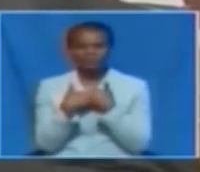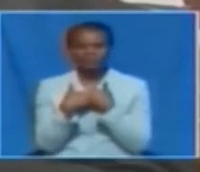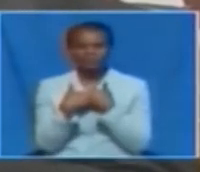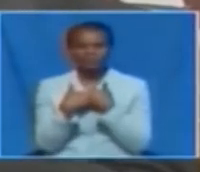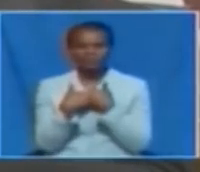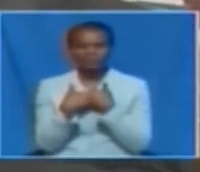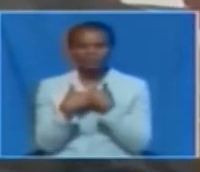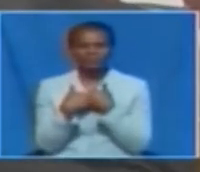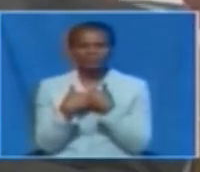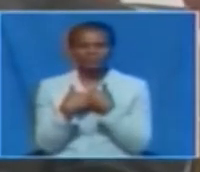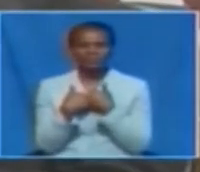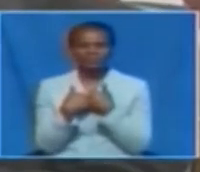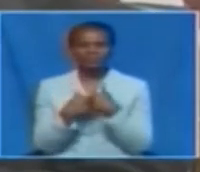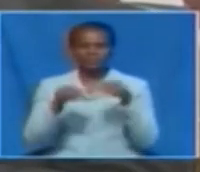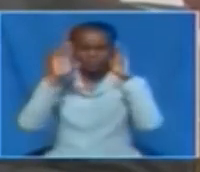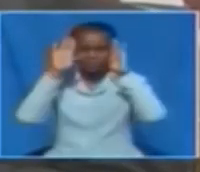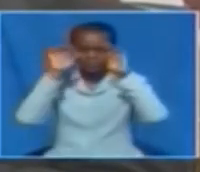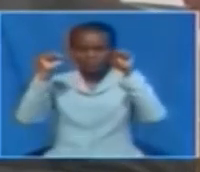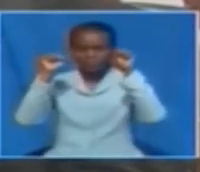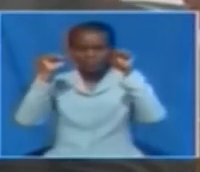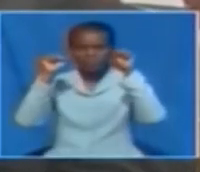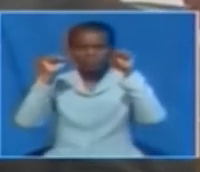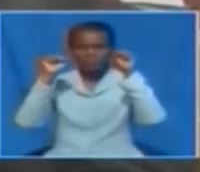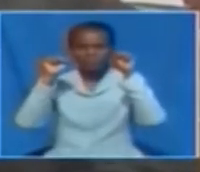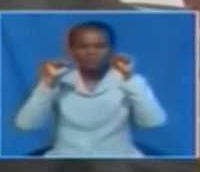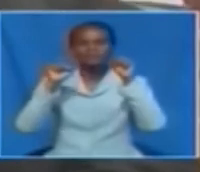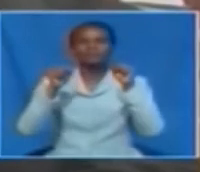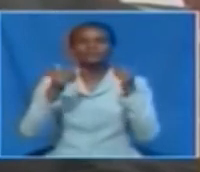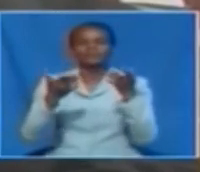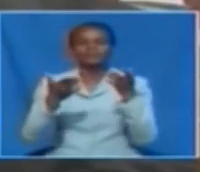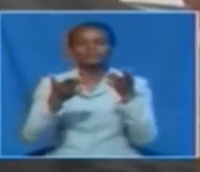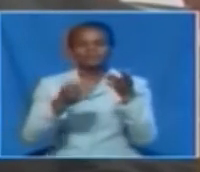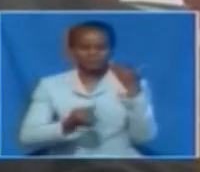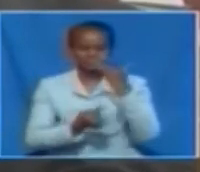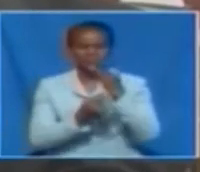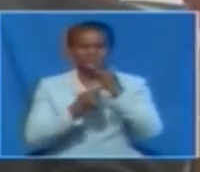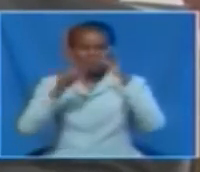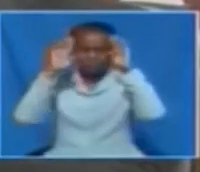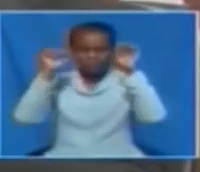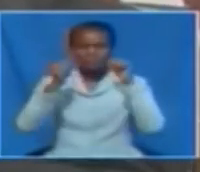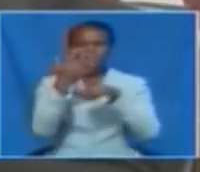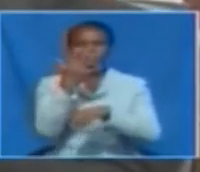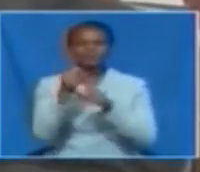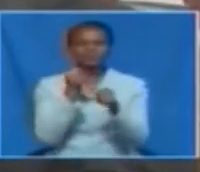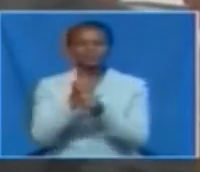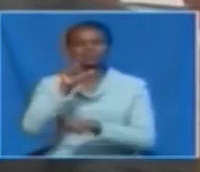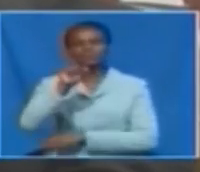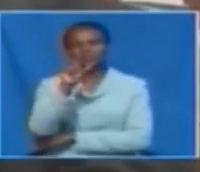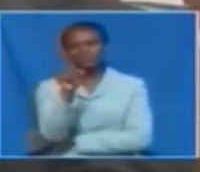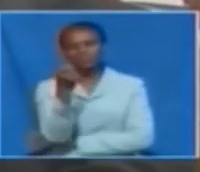or rather that the term of the president, let me backtrack, that the term of the president, which is 5 years from